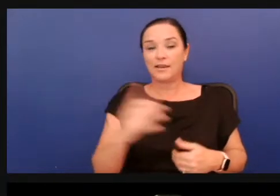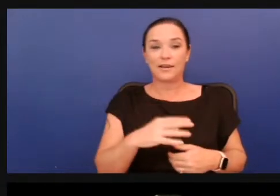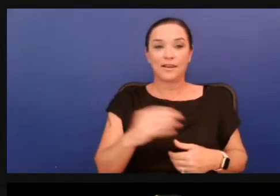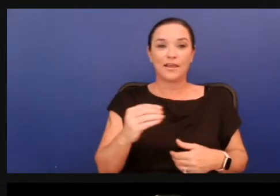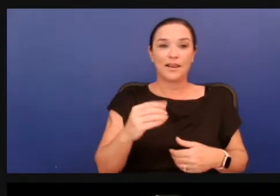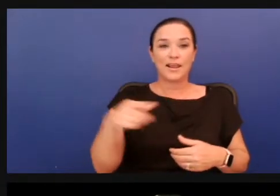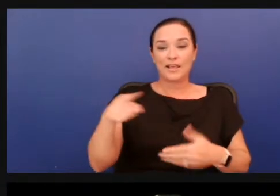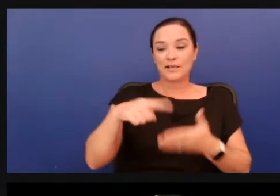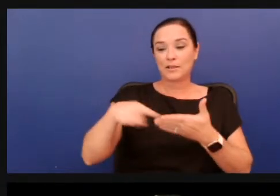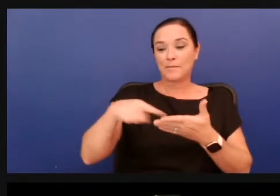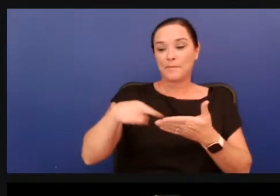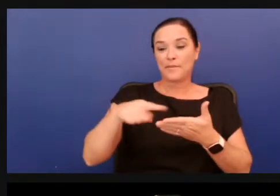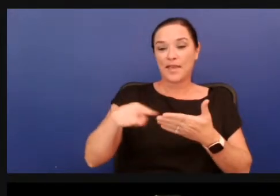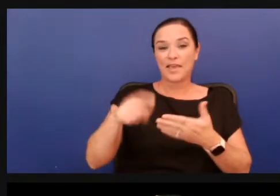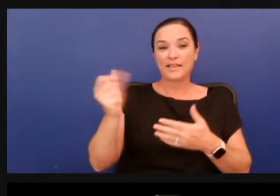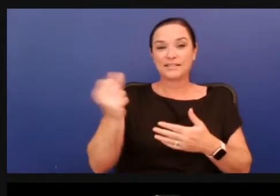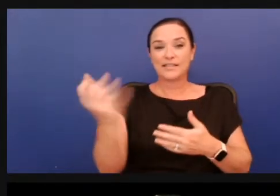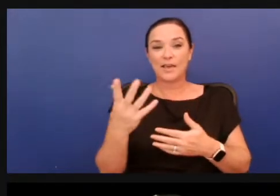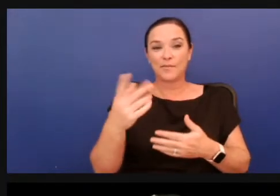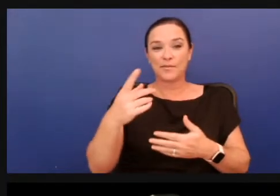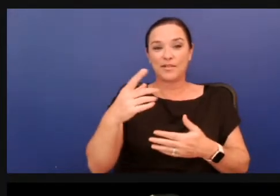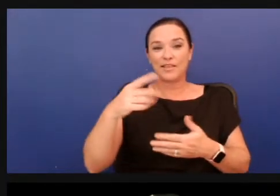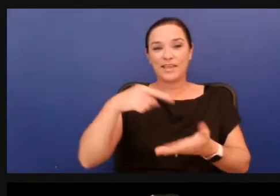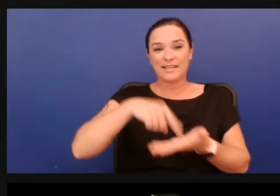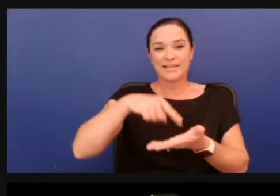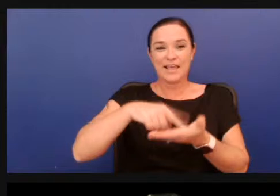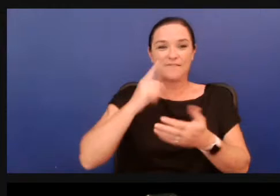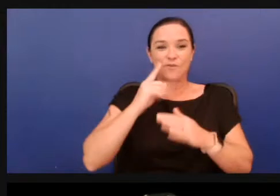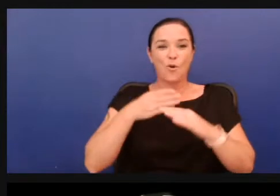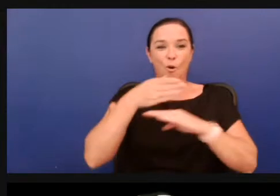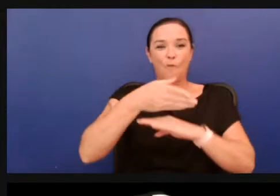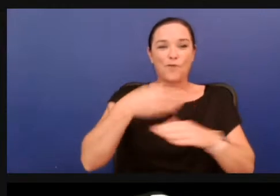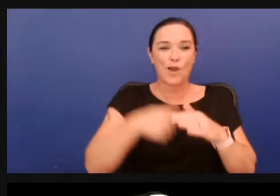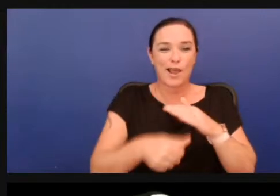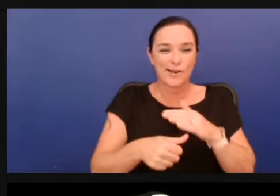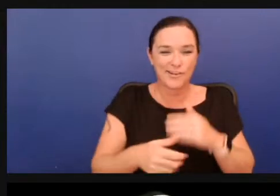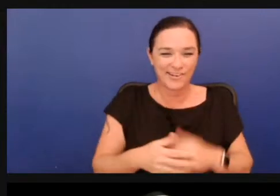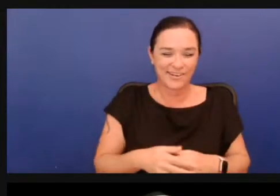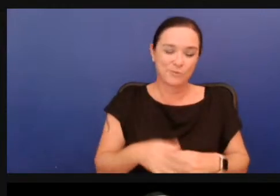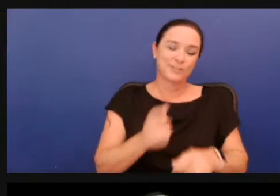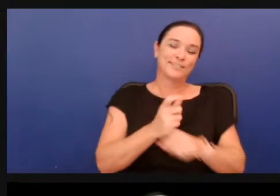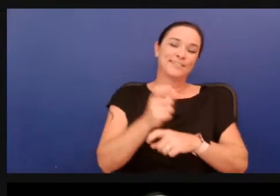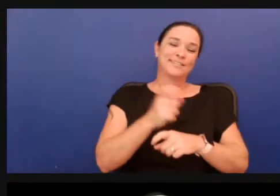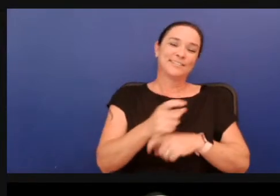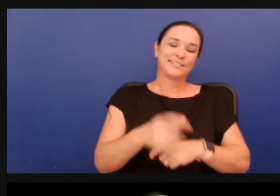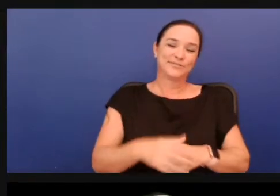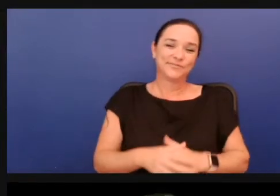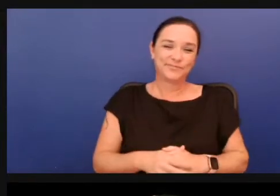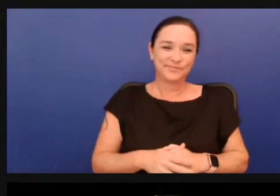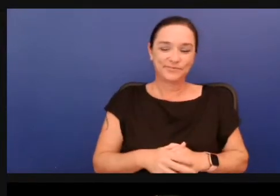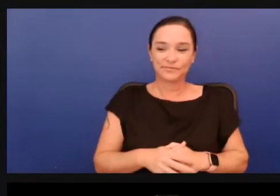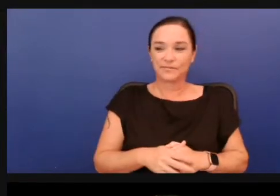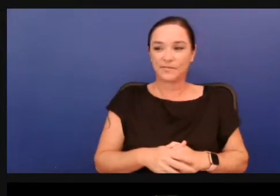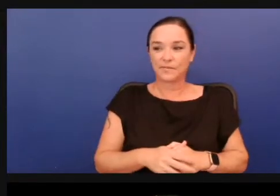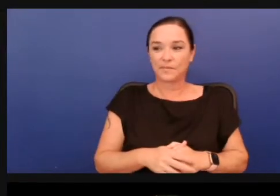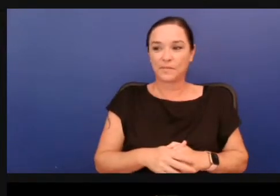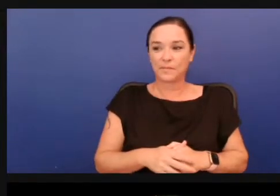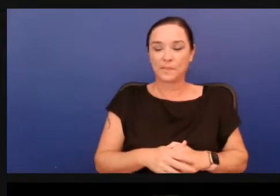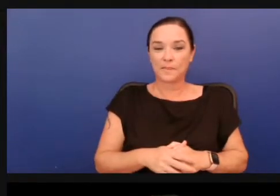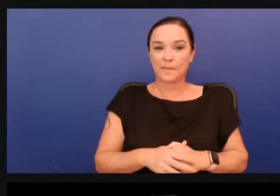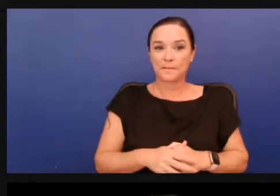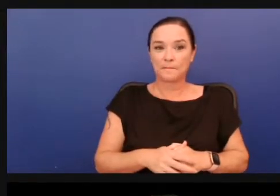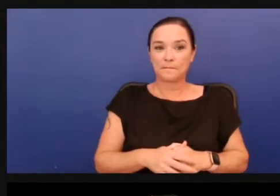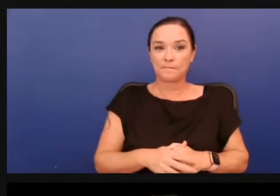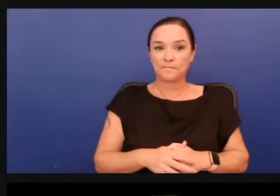debts for the over under, just joking around type of thing. We do need to select another